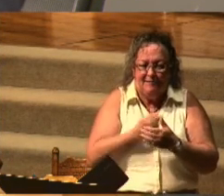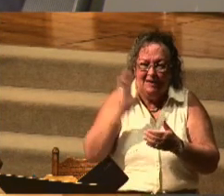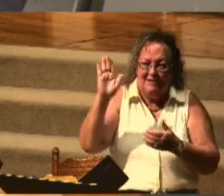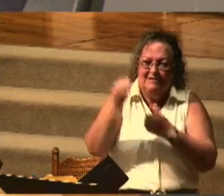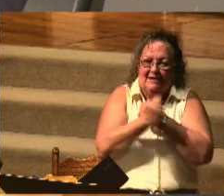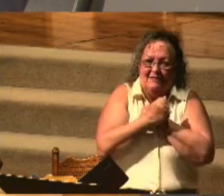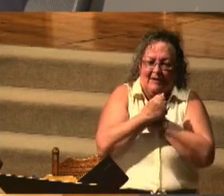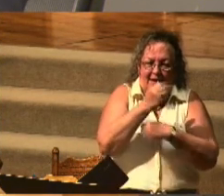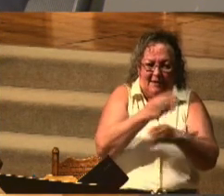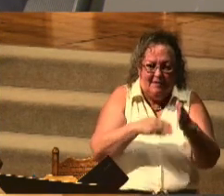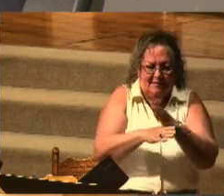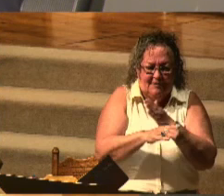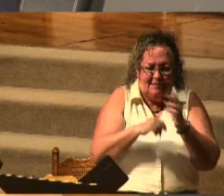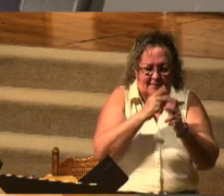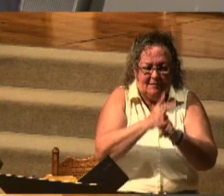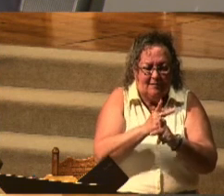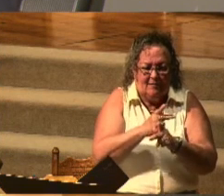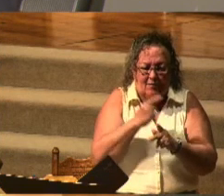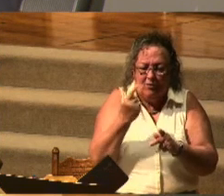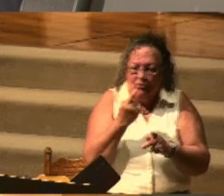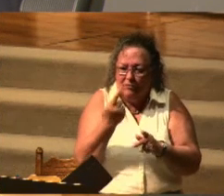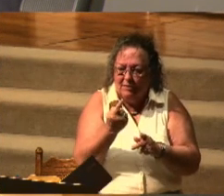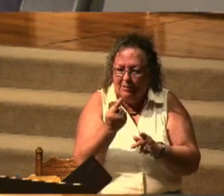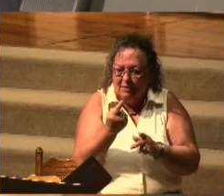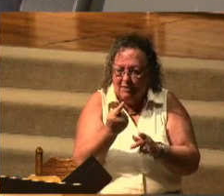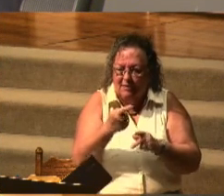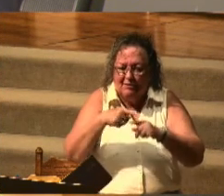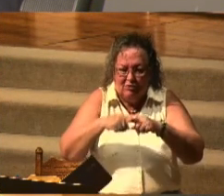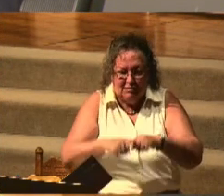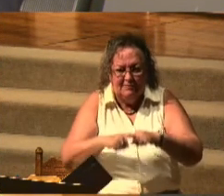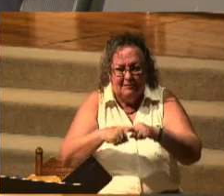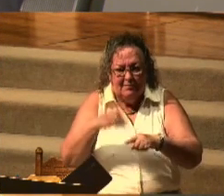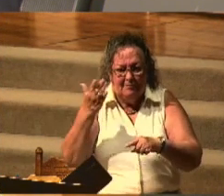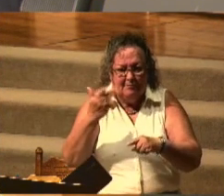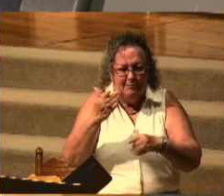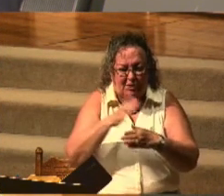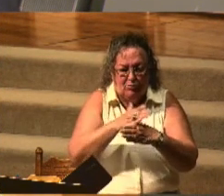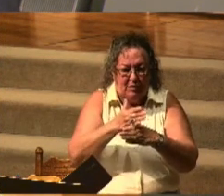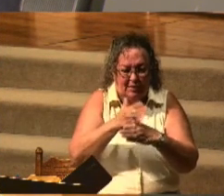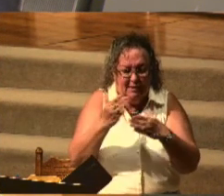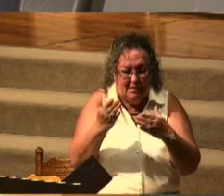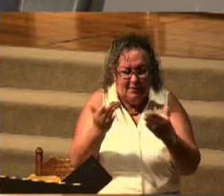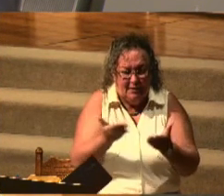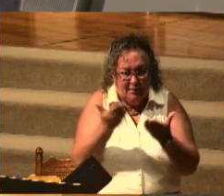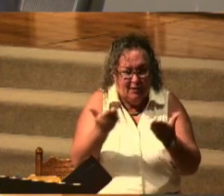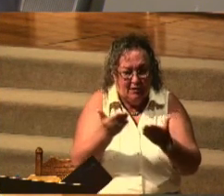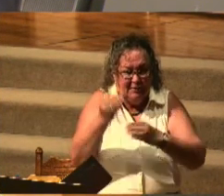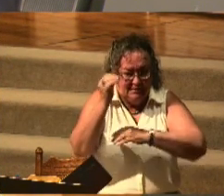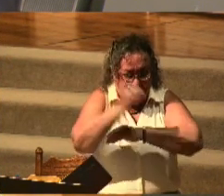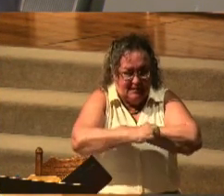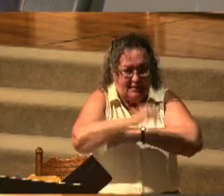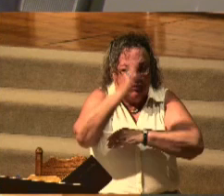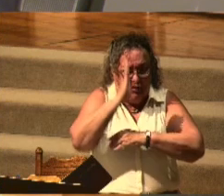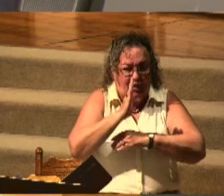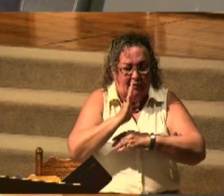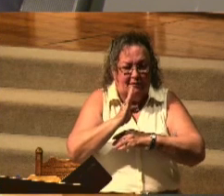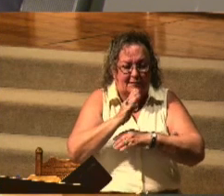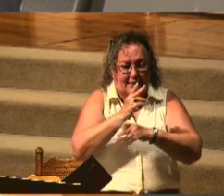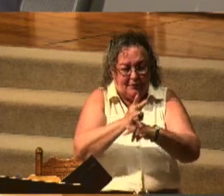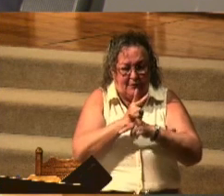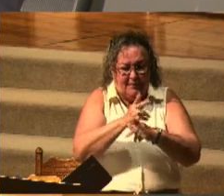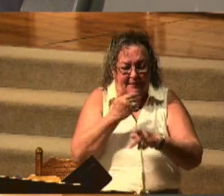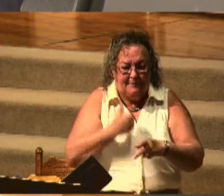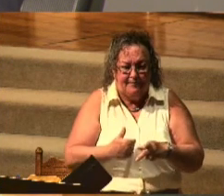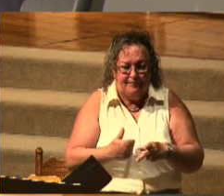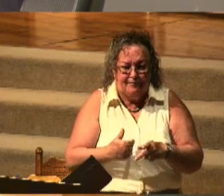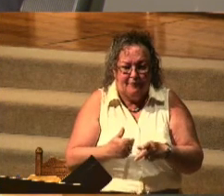if we would only learn to lean. Between here and sunset, God will take care of me. He'll hold back